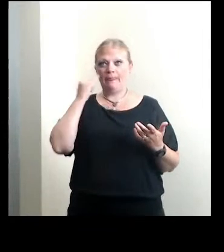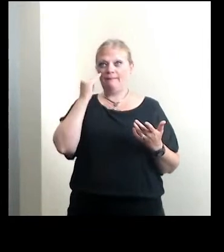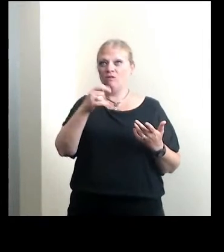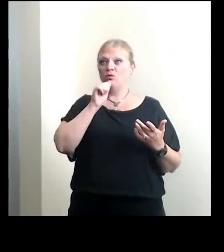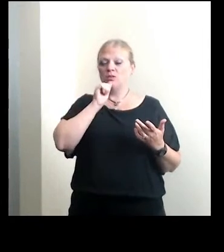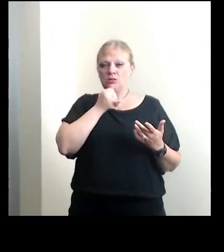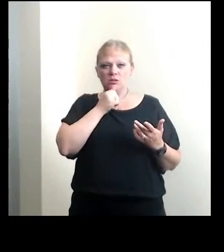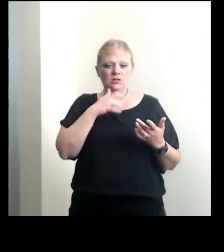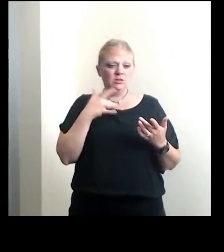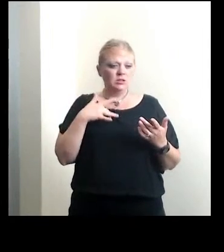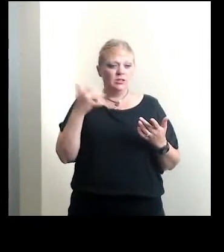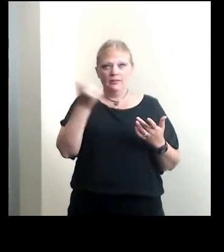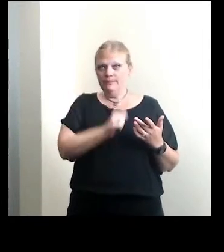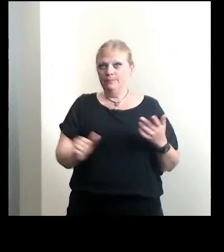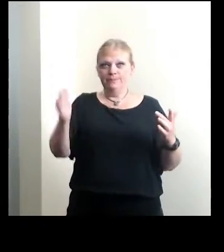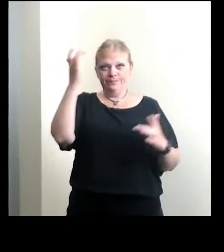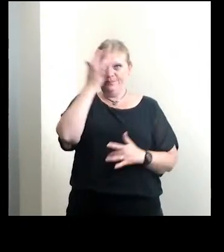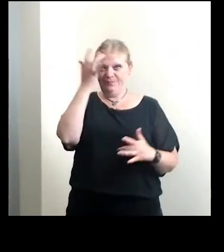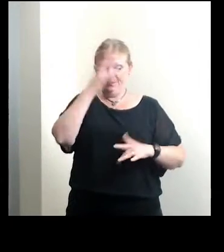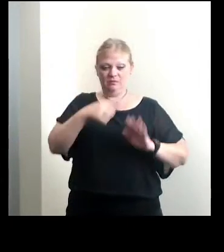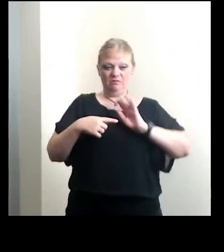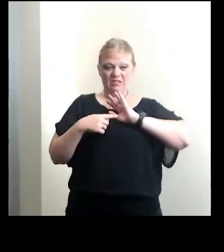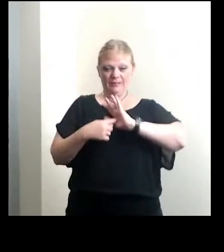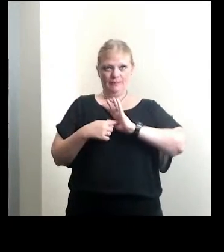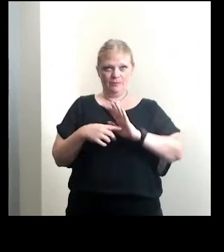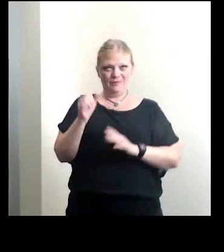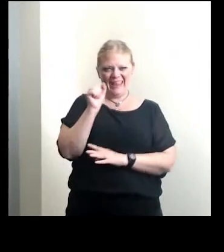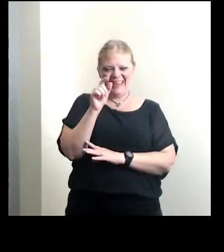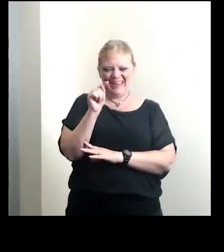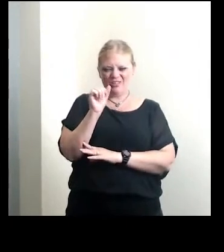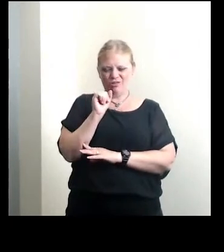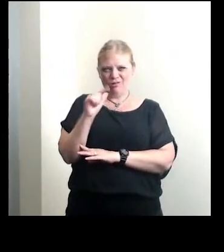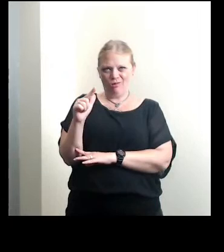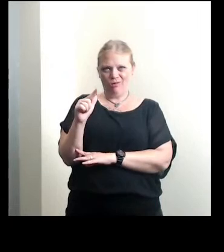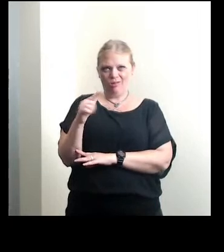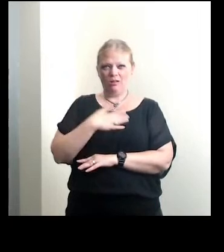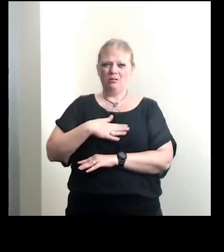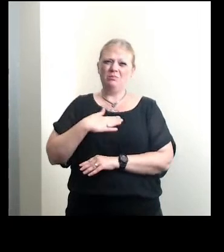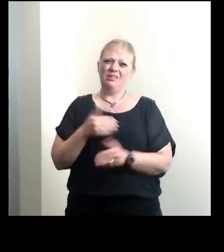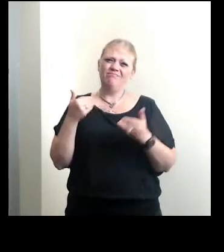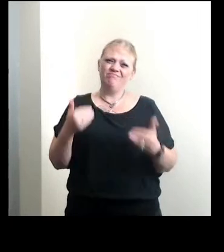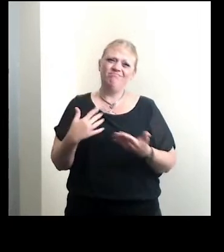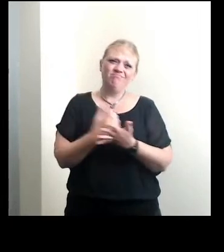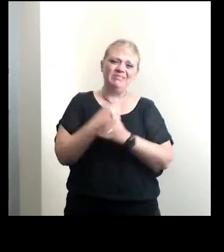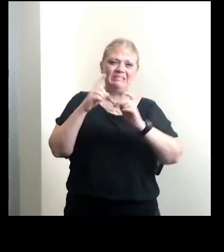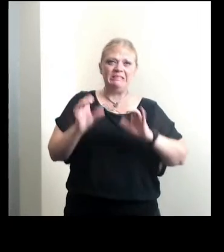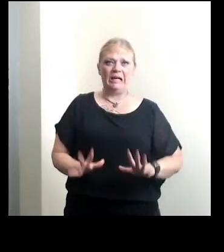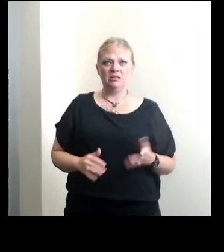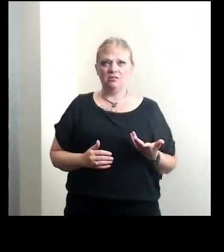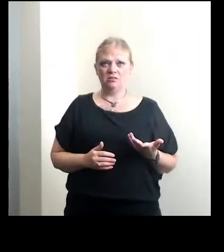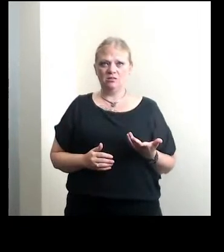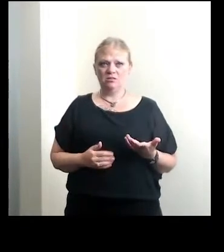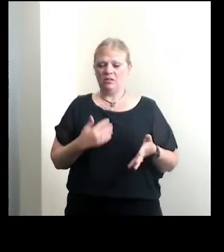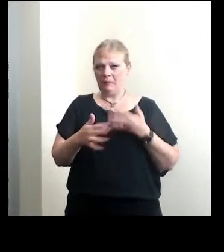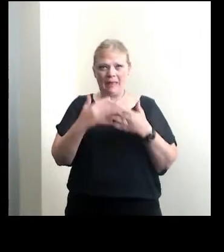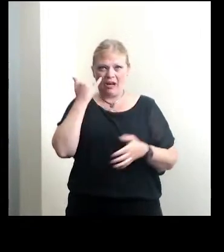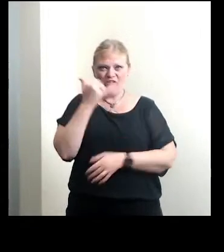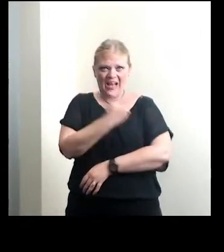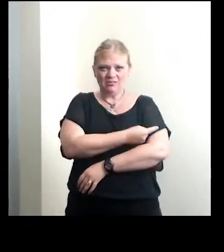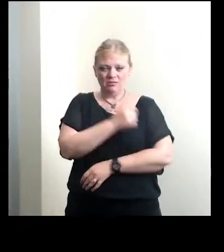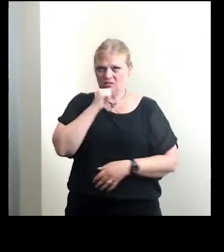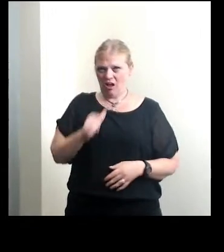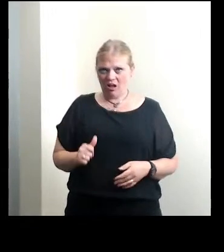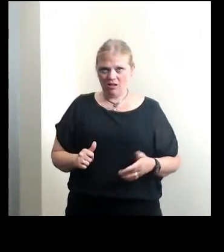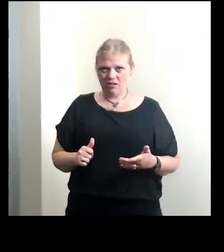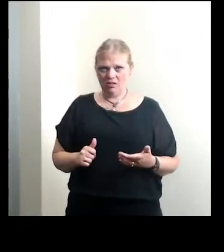suffering any illness symptoms at all, please get tested. Even if you've been vaccinated,